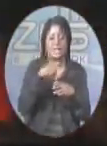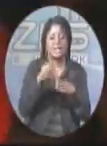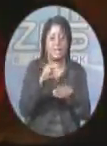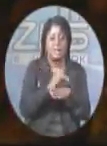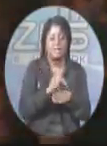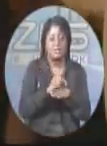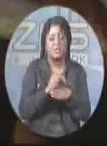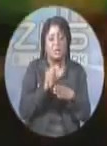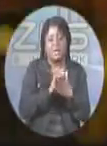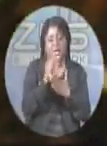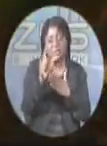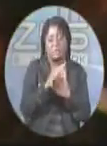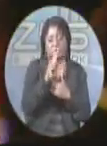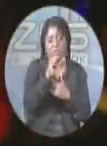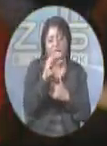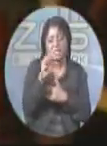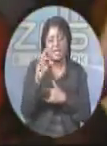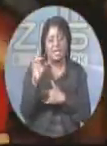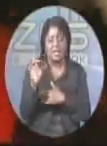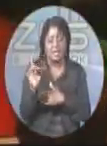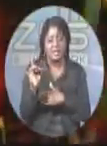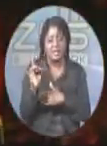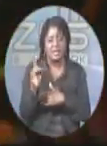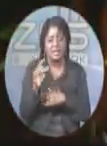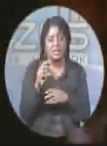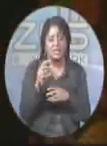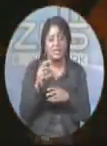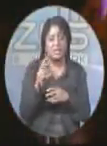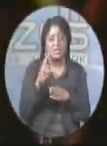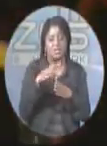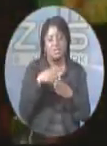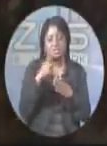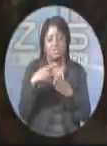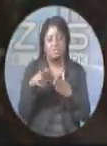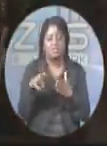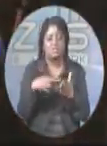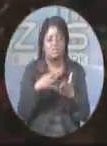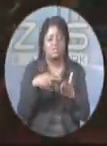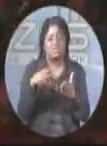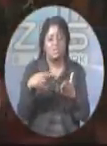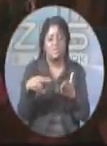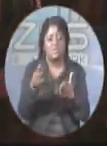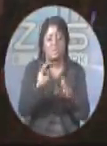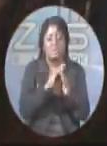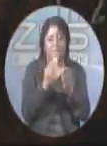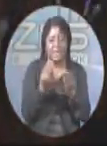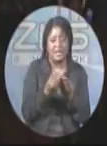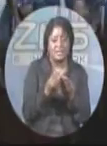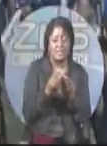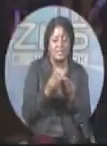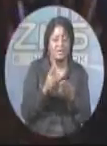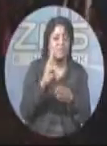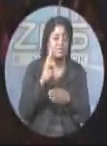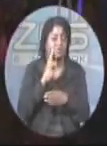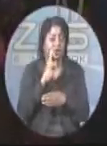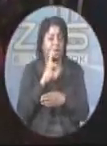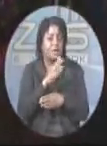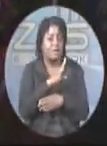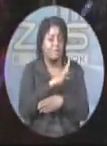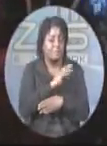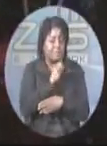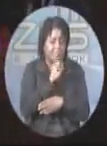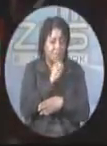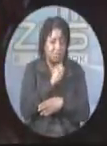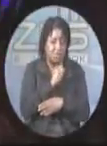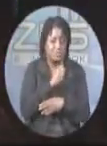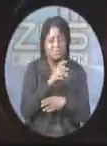in Grand Bahama, the Thursday night, is Rhythm Band, Avi, Veronica Bishop, Stelite, Kerwin Dubois,